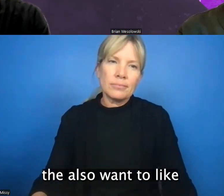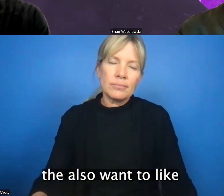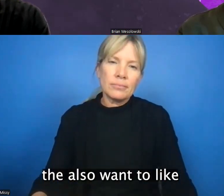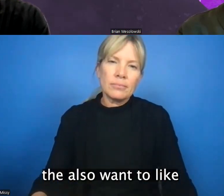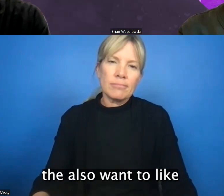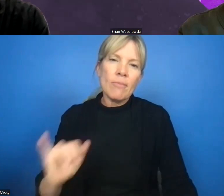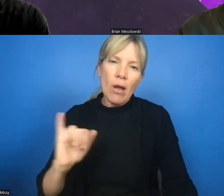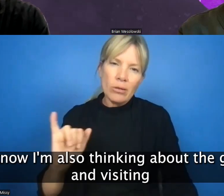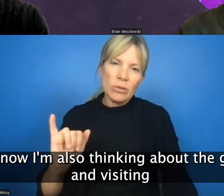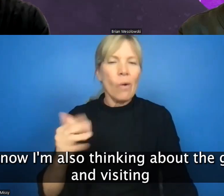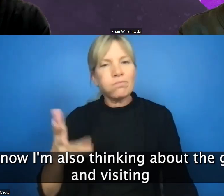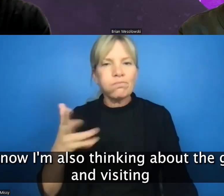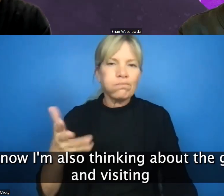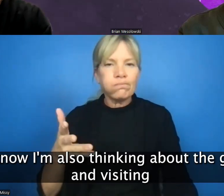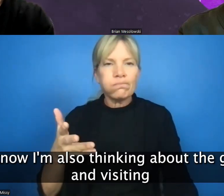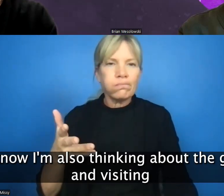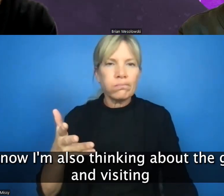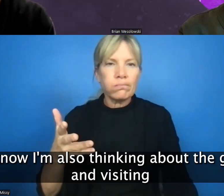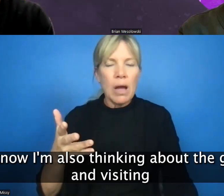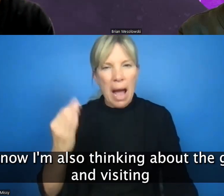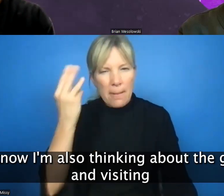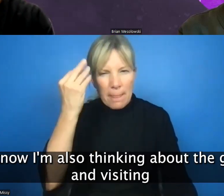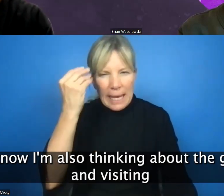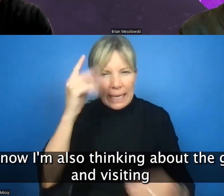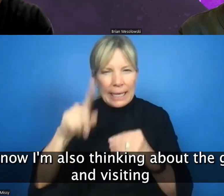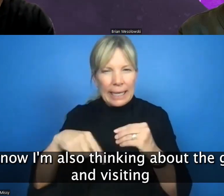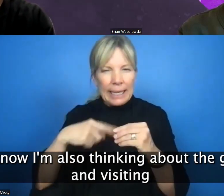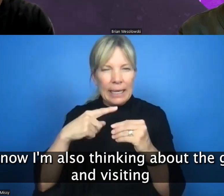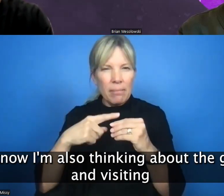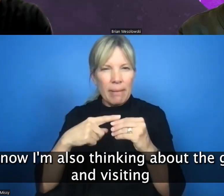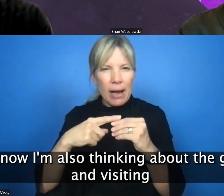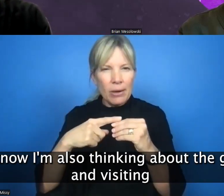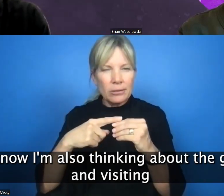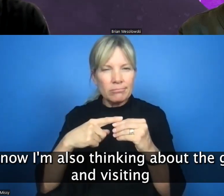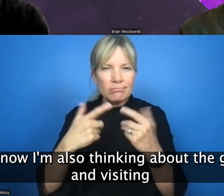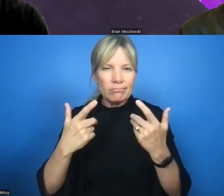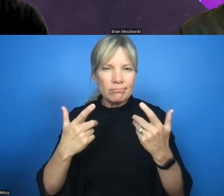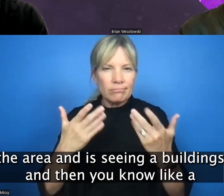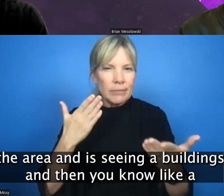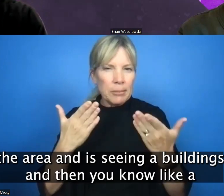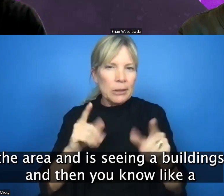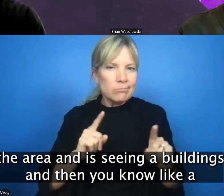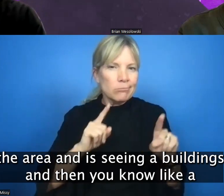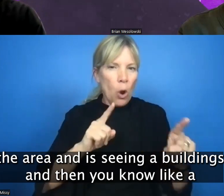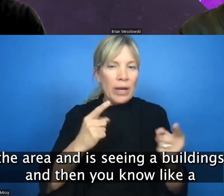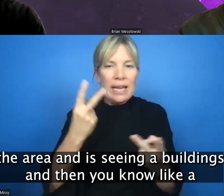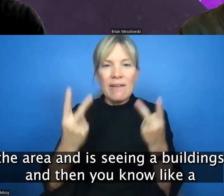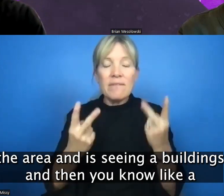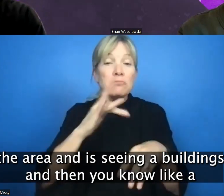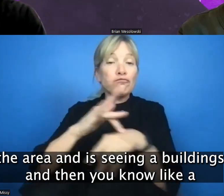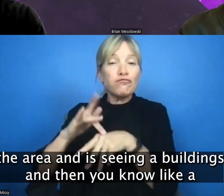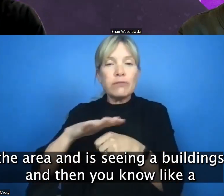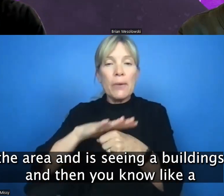also wanted to I'm also thinking about, going and visiting the area and